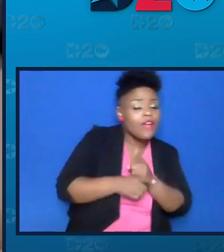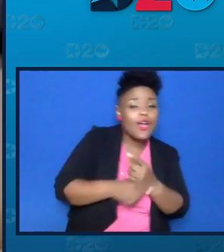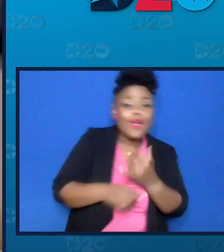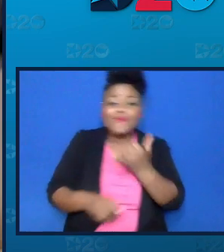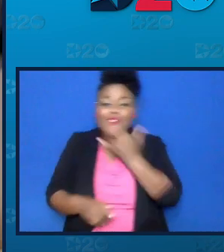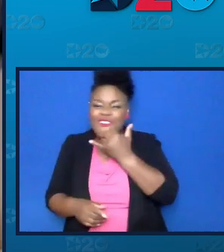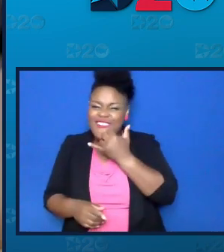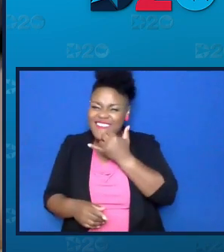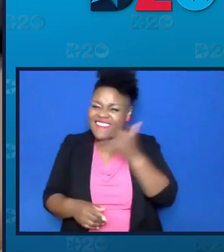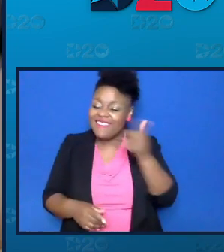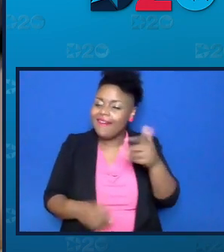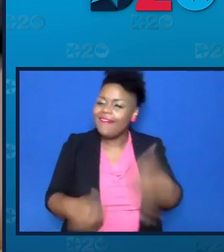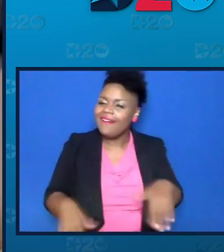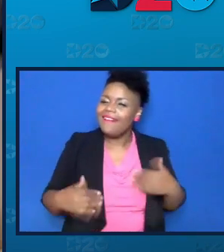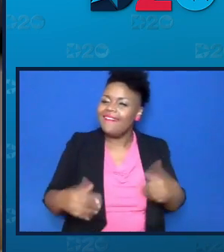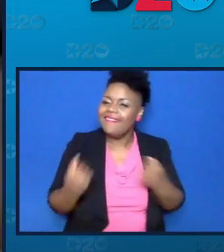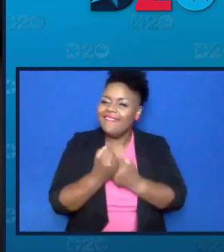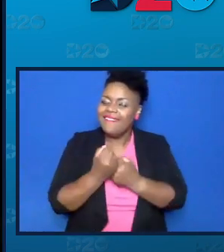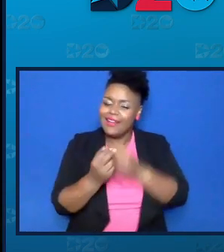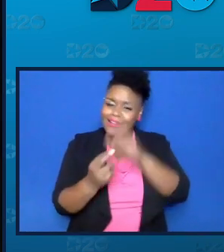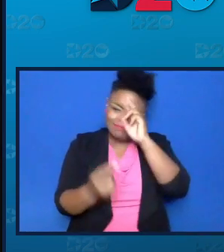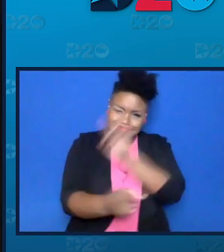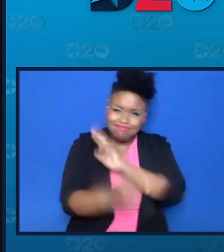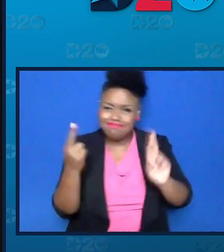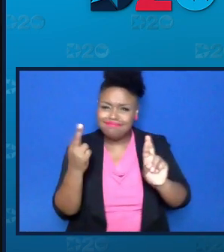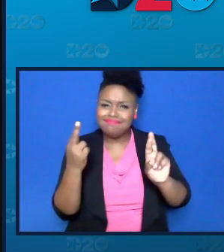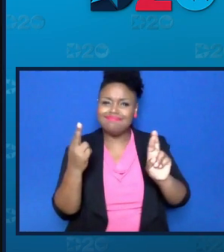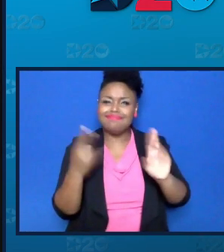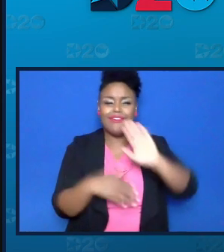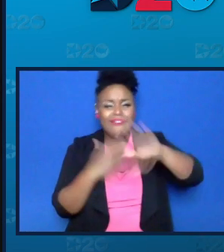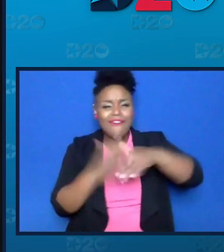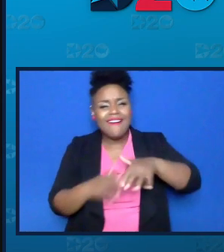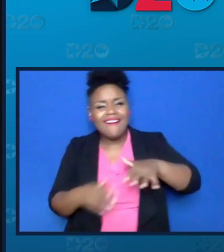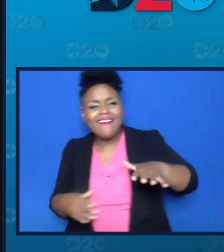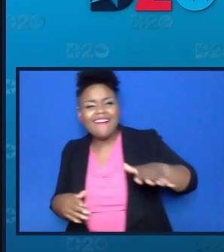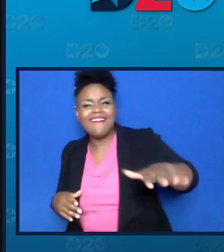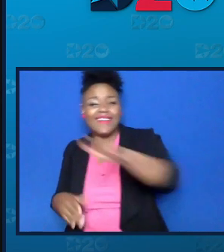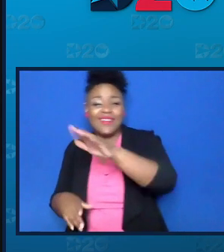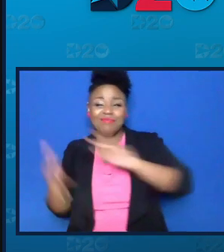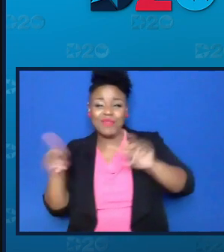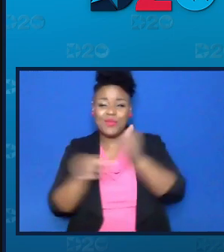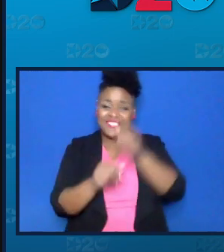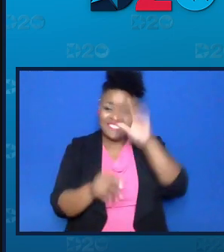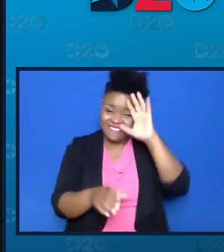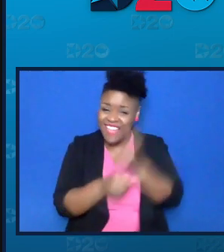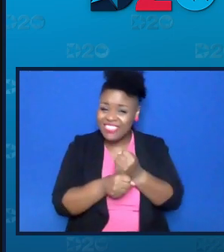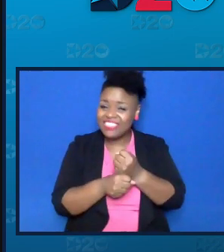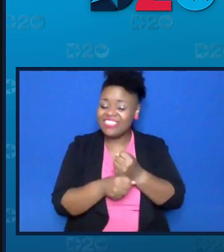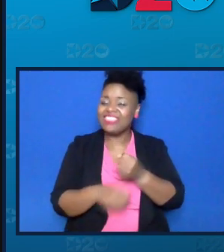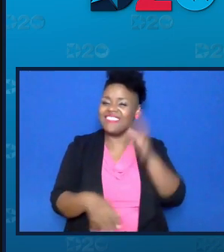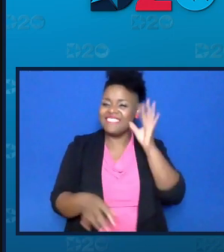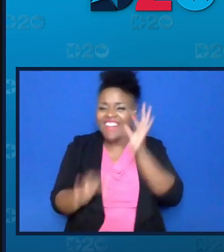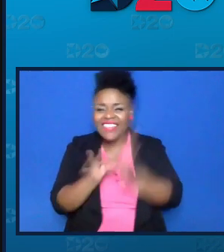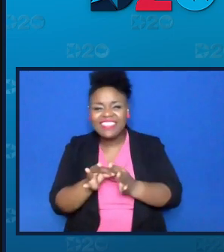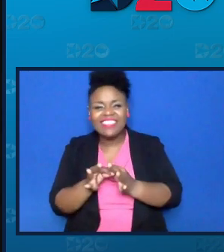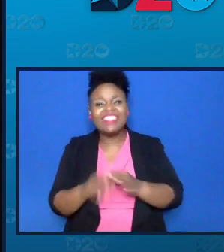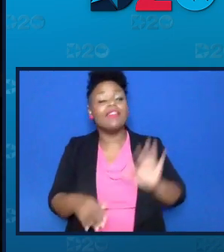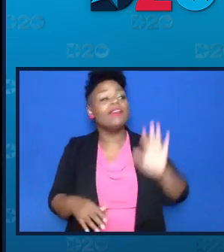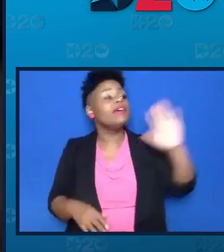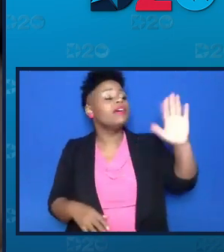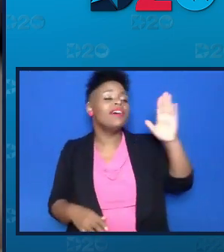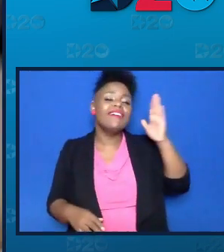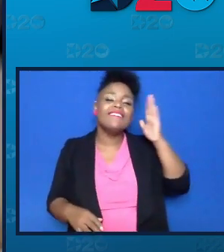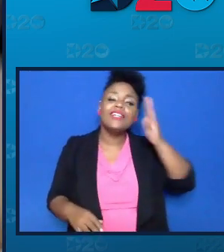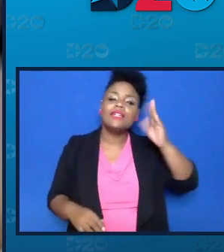of conscience who practice no particular faith. Joe's faith is really about our future, about a world with less suffering and more